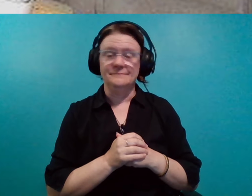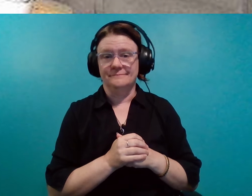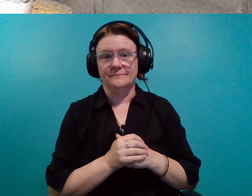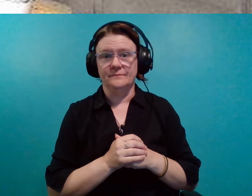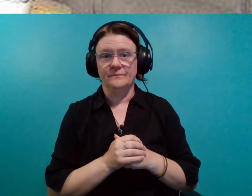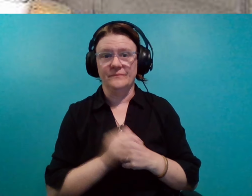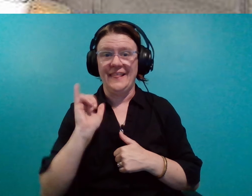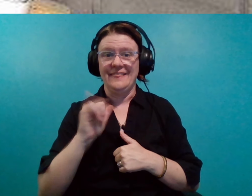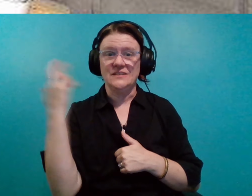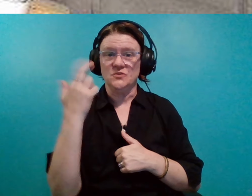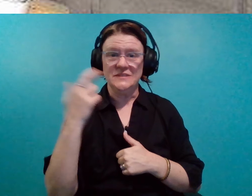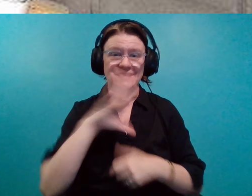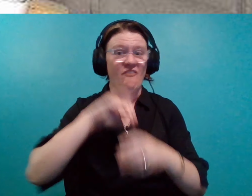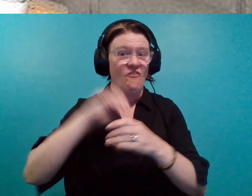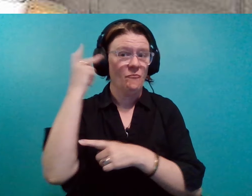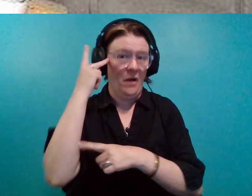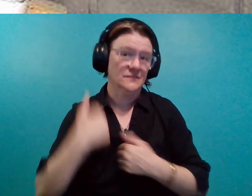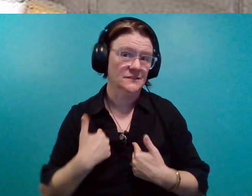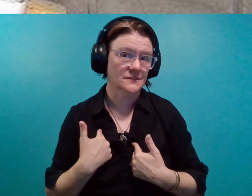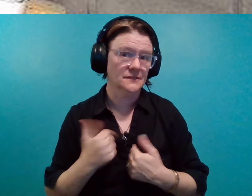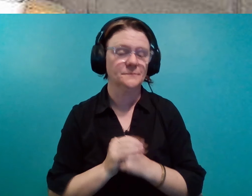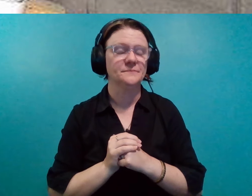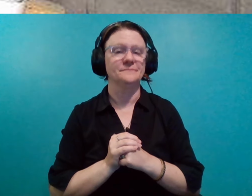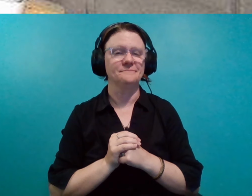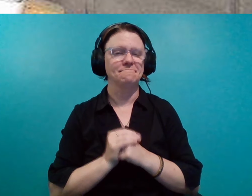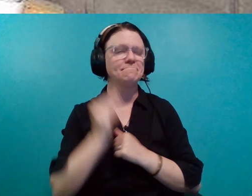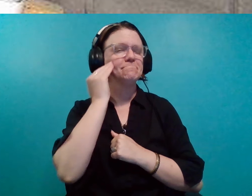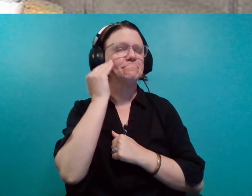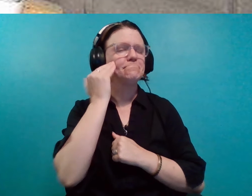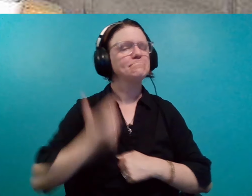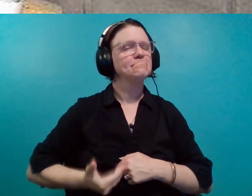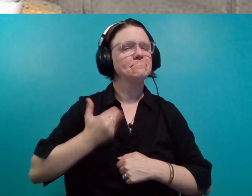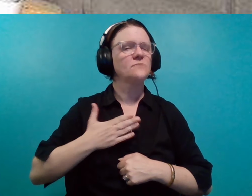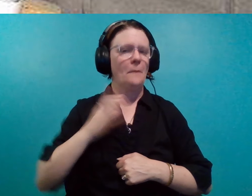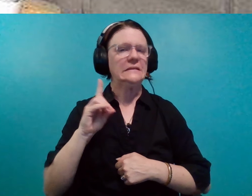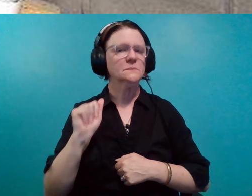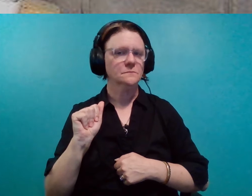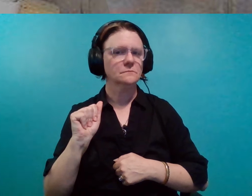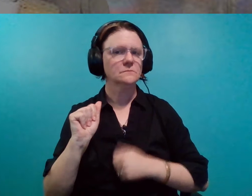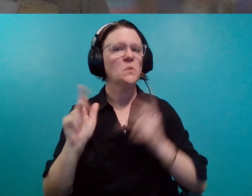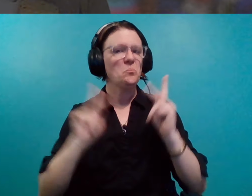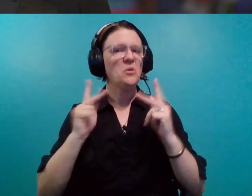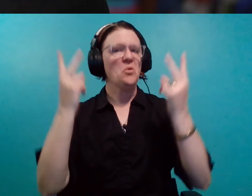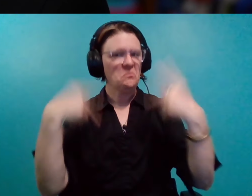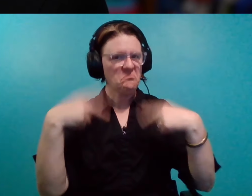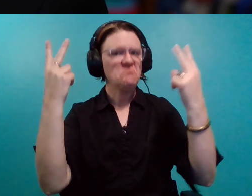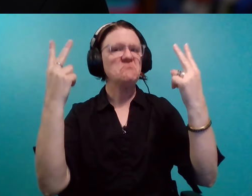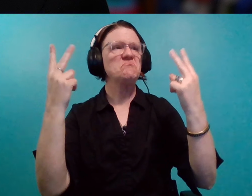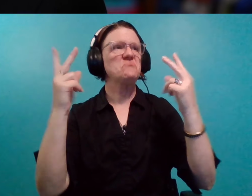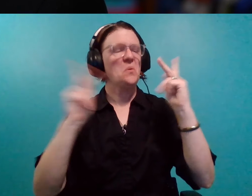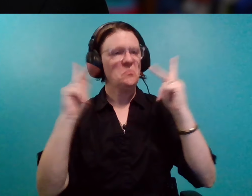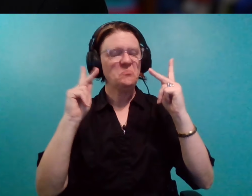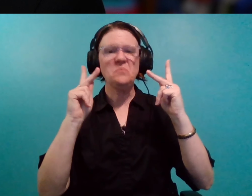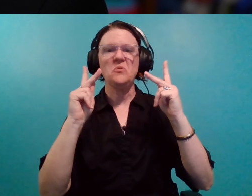that's another reason I got involved in politics. I knew because of my disability I was